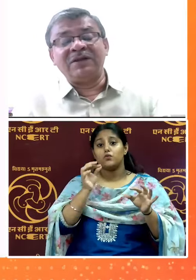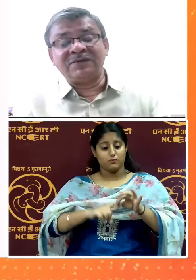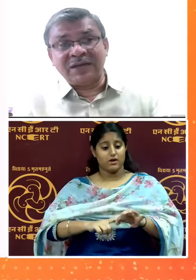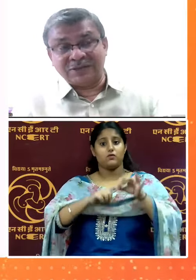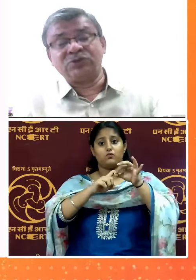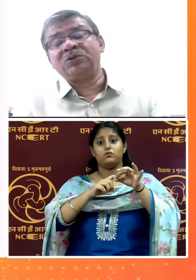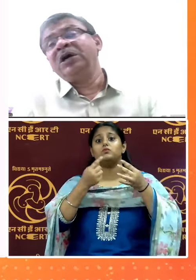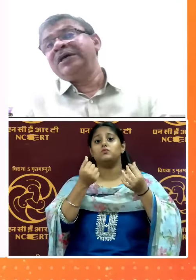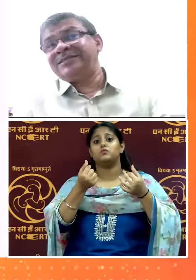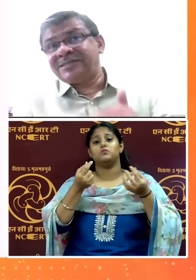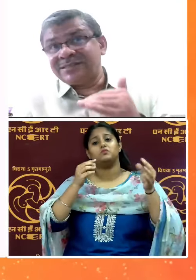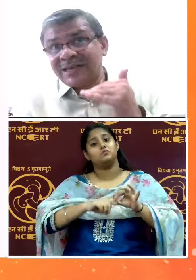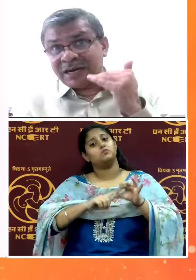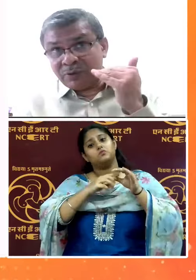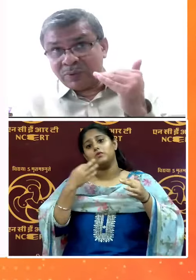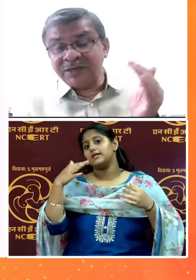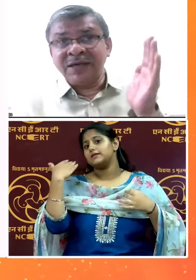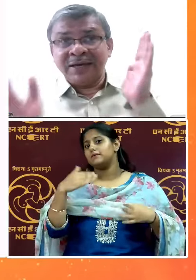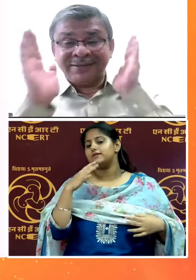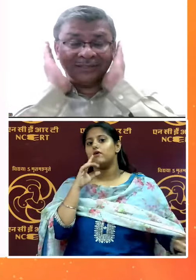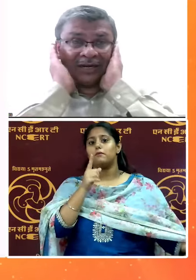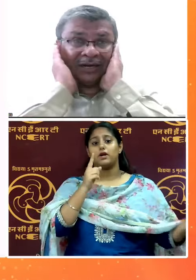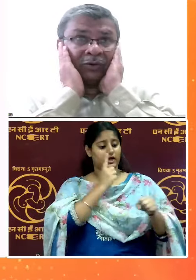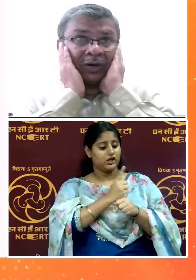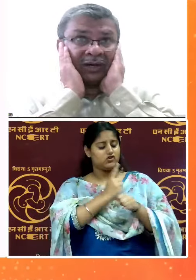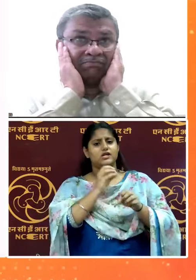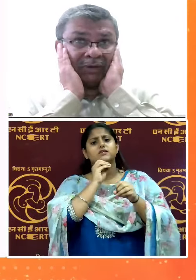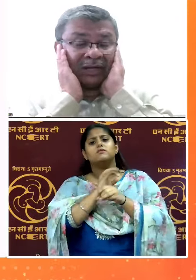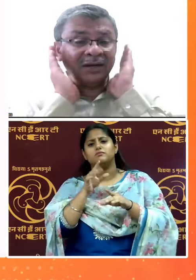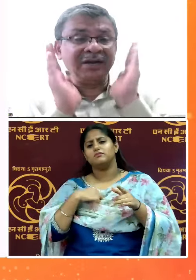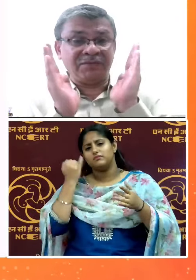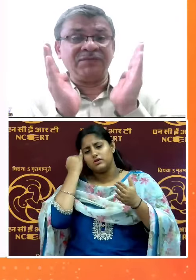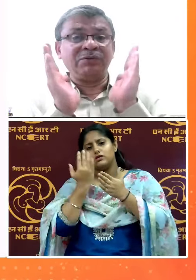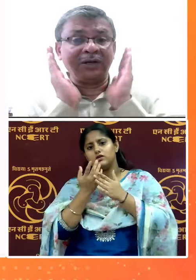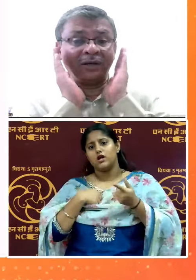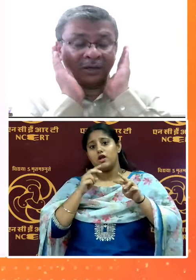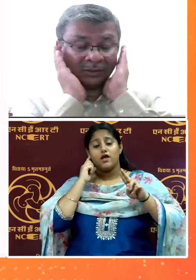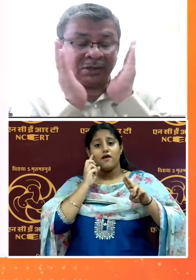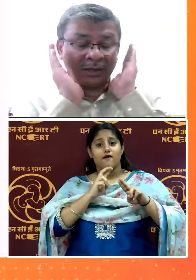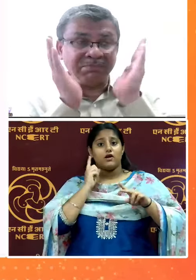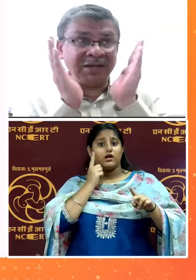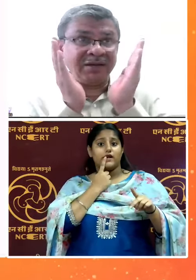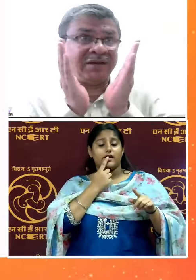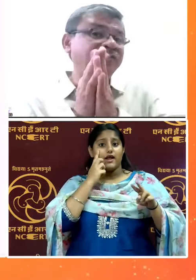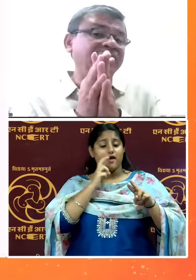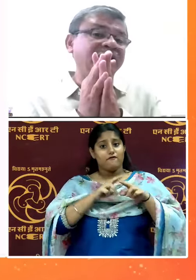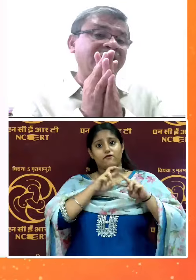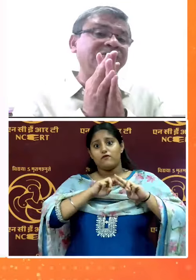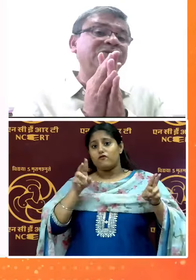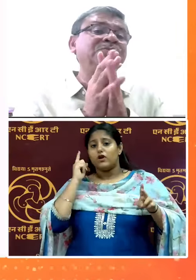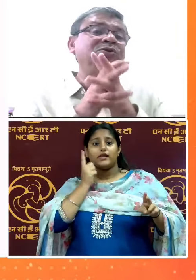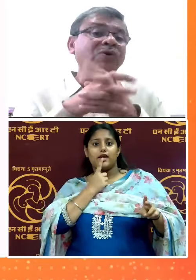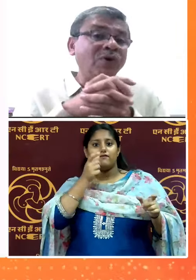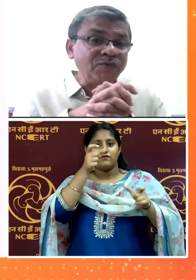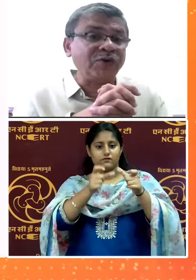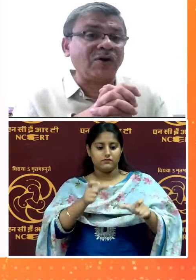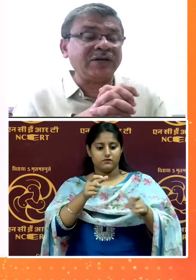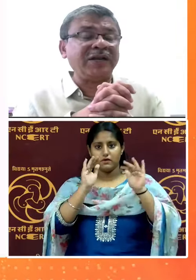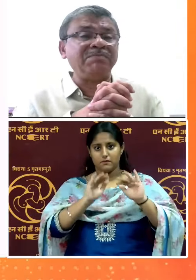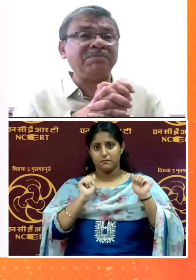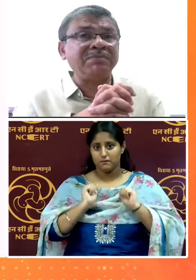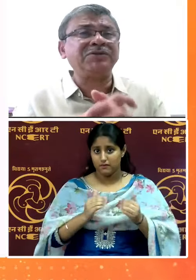income level is less. So, teachers can advise the children who are completely deaf, in the classroom to go